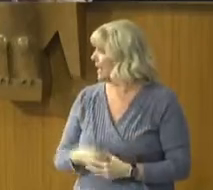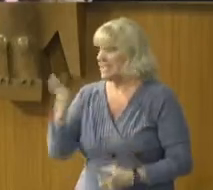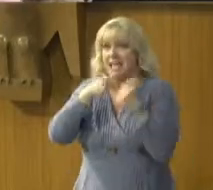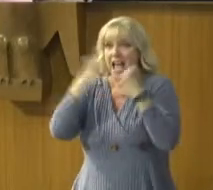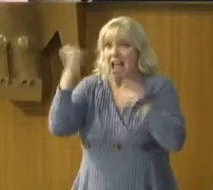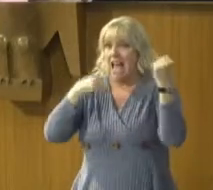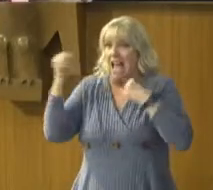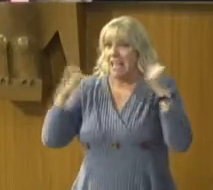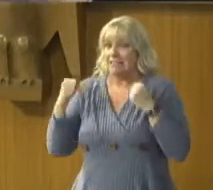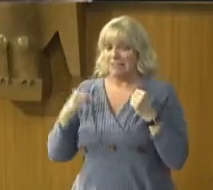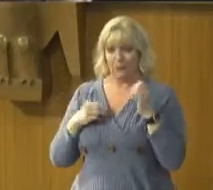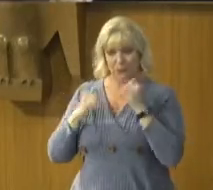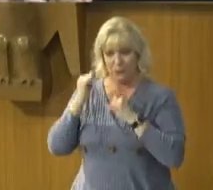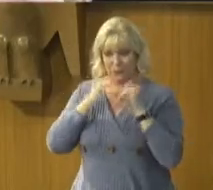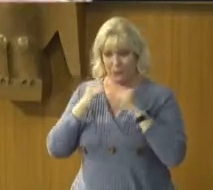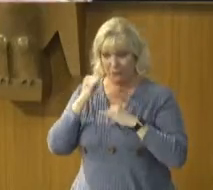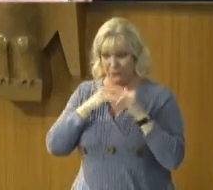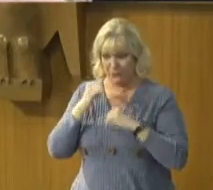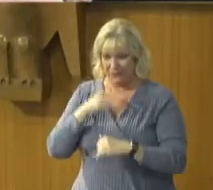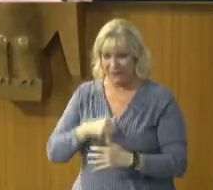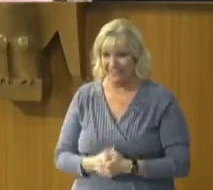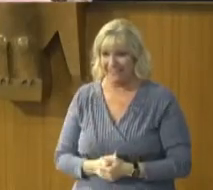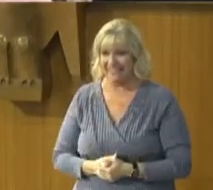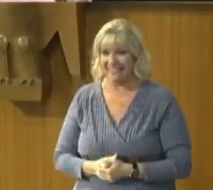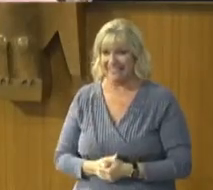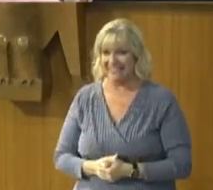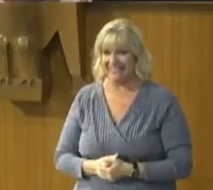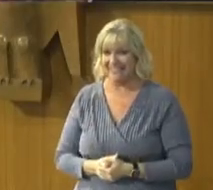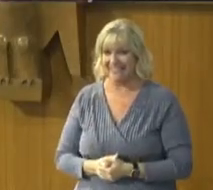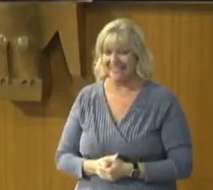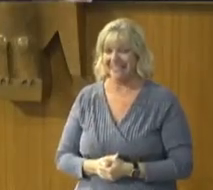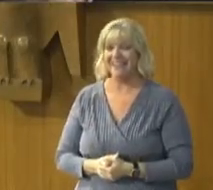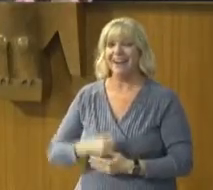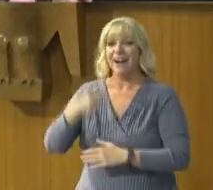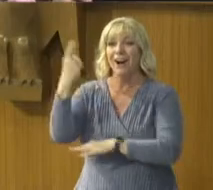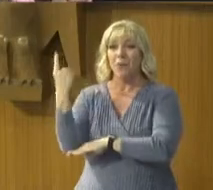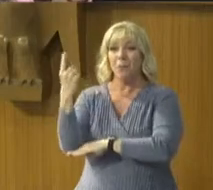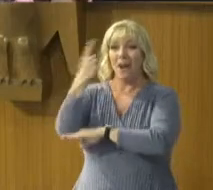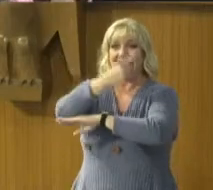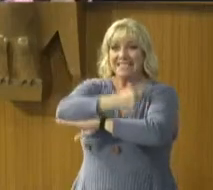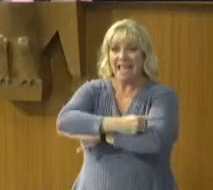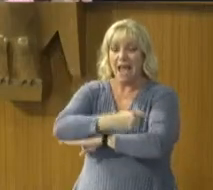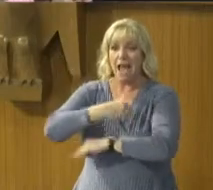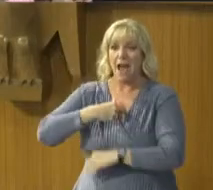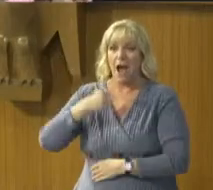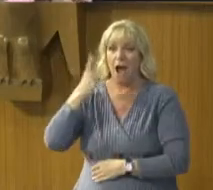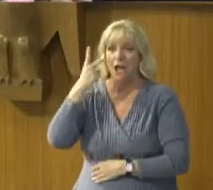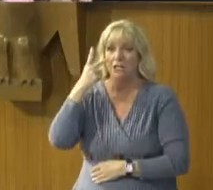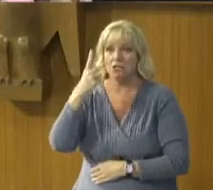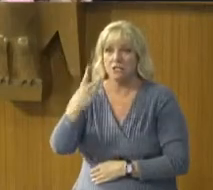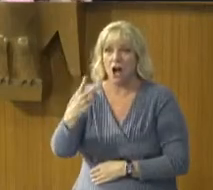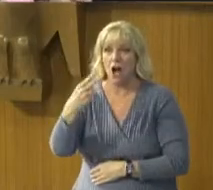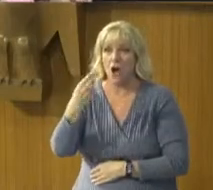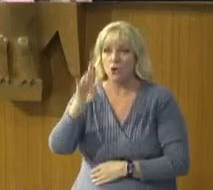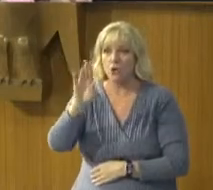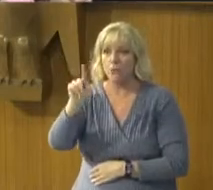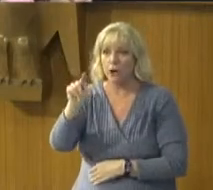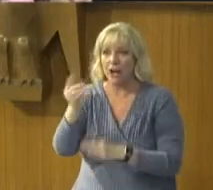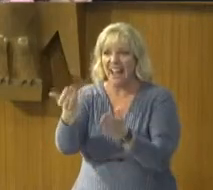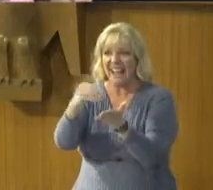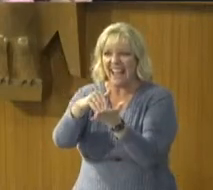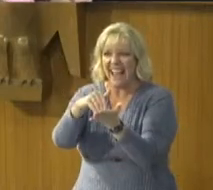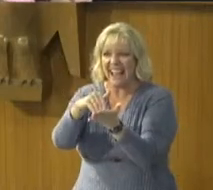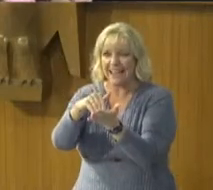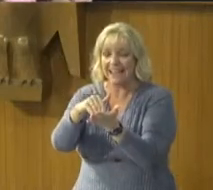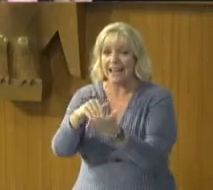Oh my goodness. And then one day I saw Hubert again. And